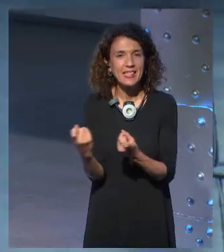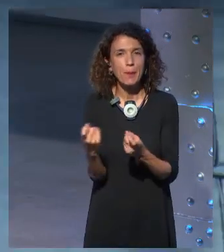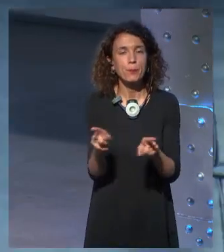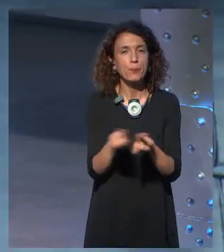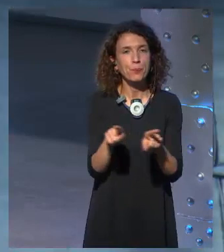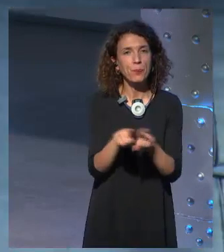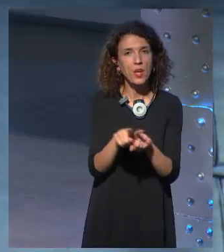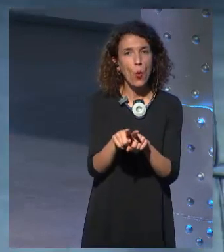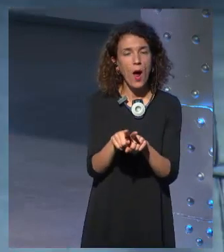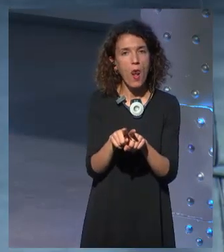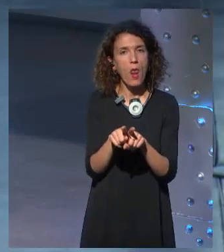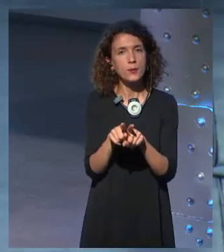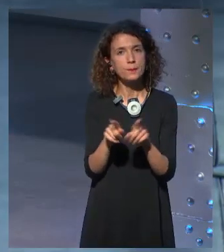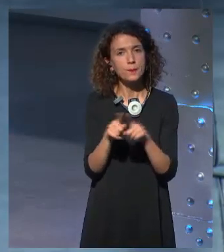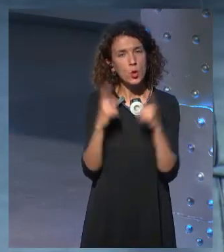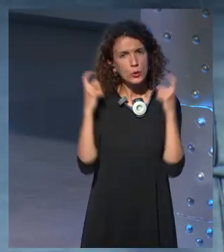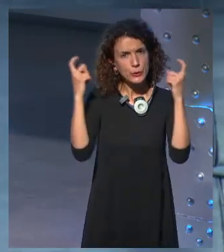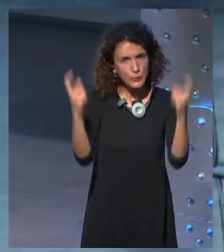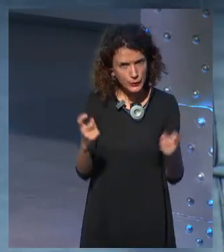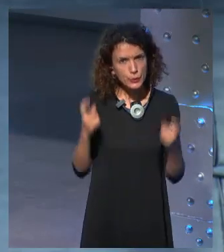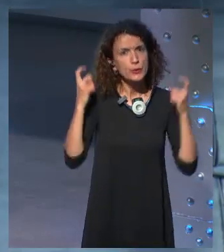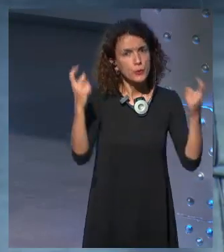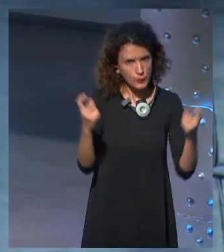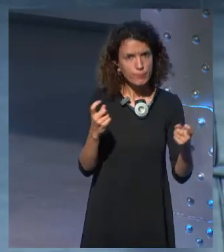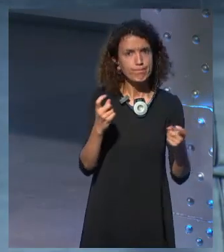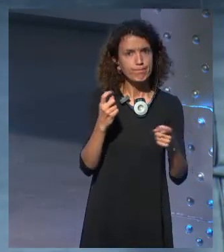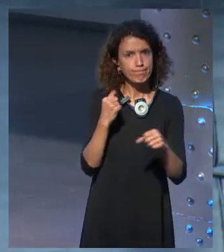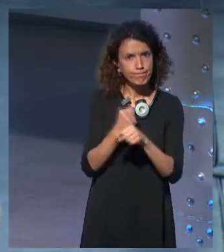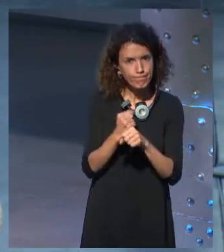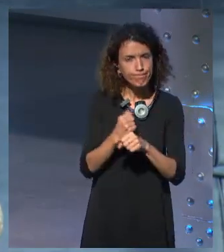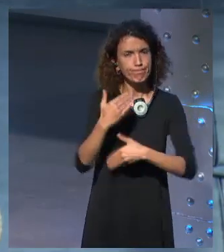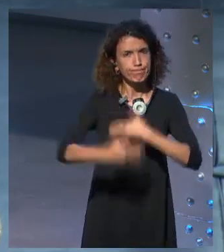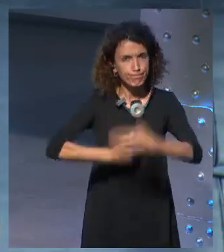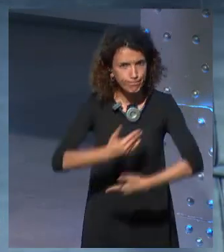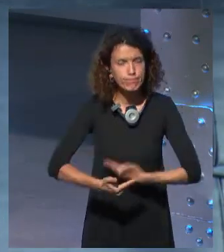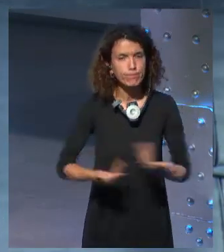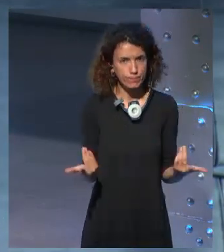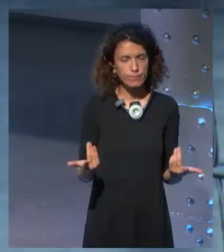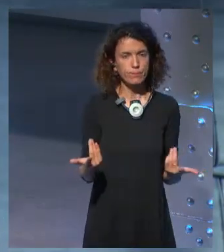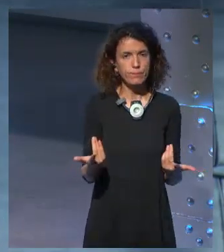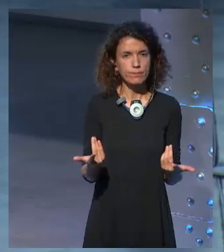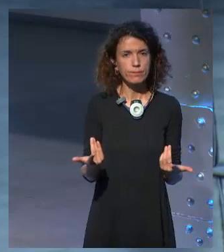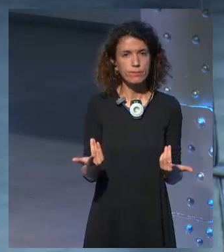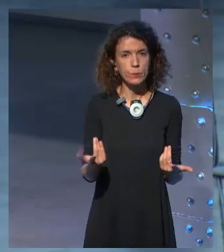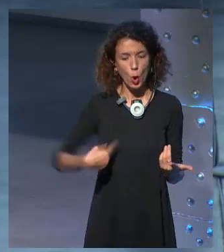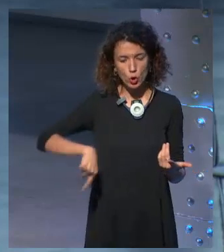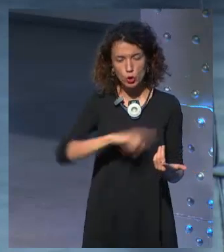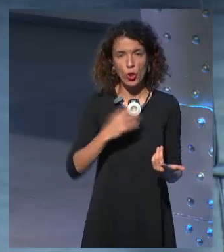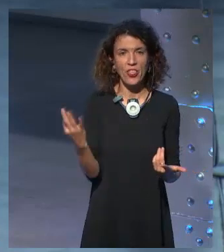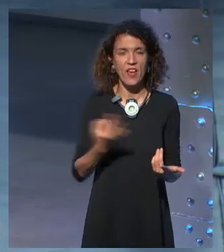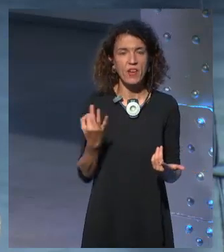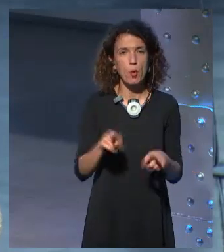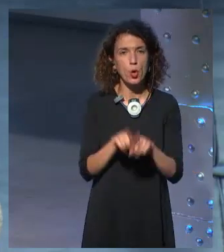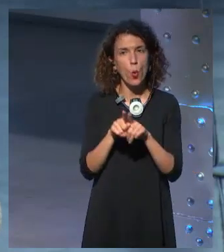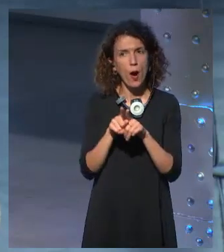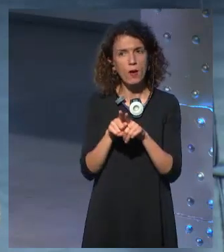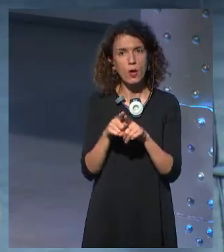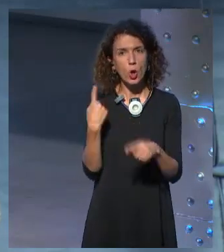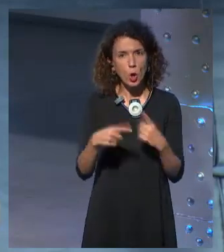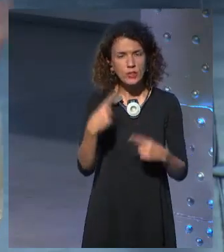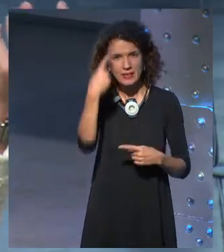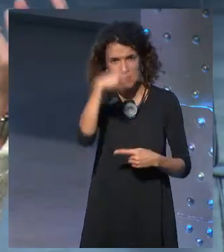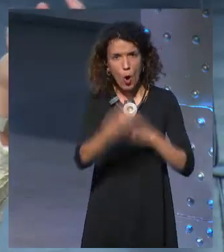those moments, we all do as learners, where we get to where we're performing what we know how to do. And the thing about performance is